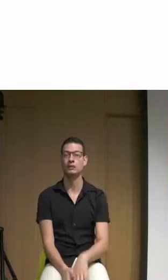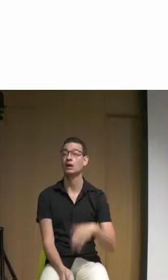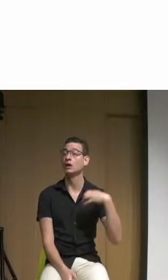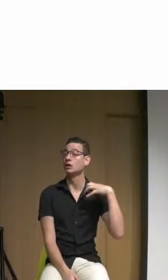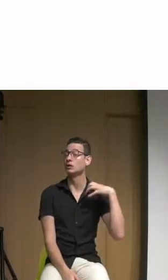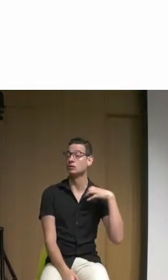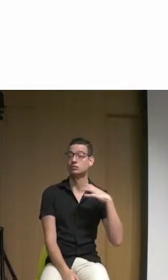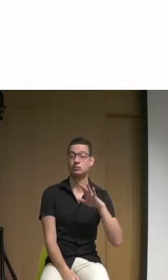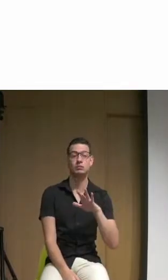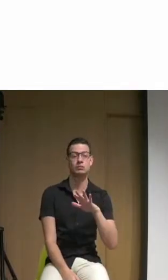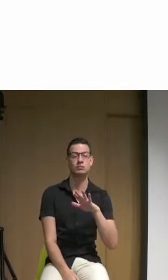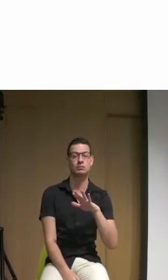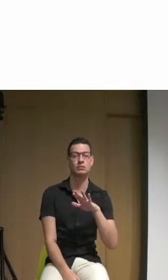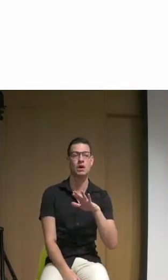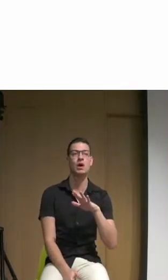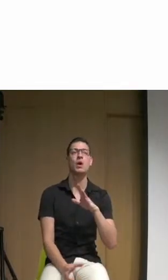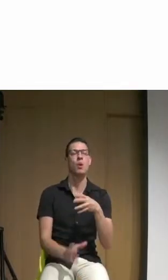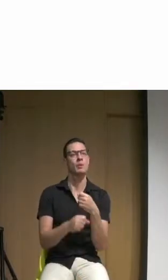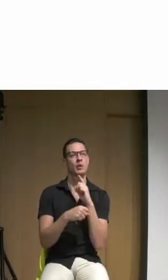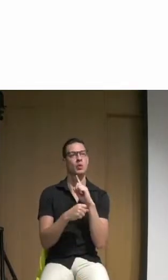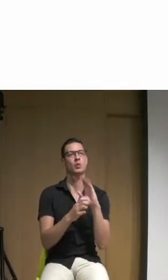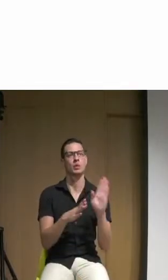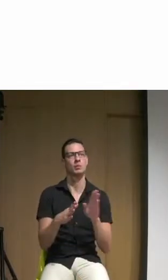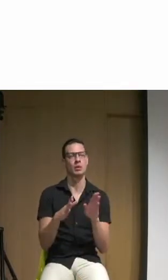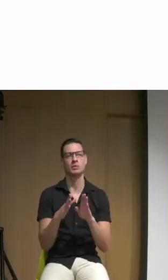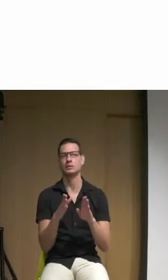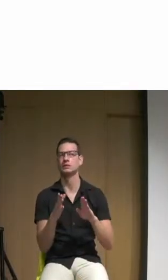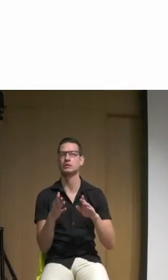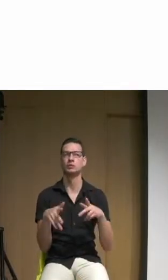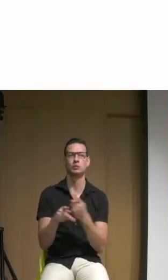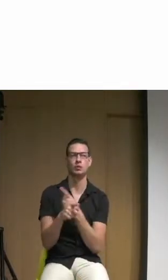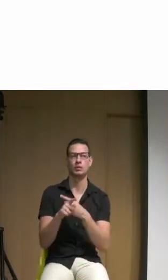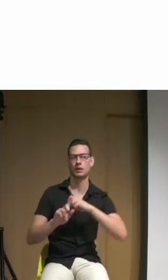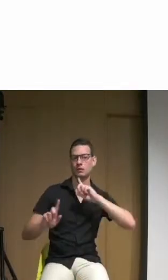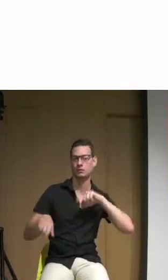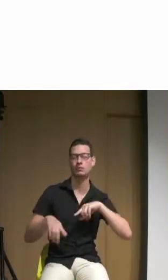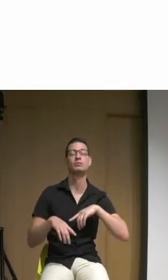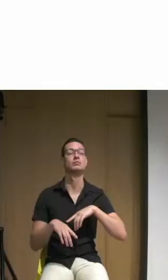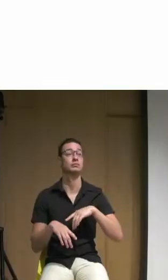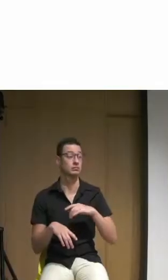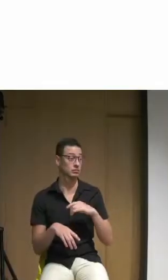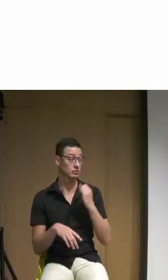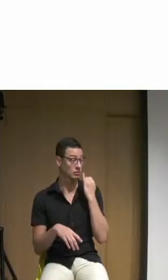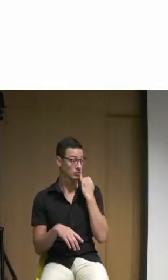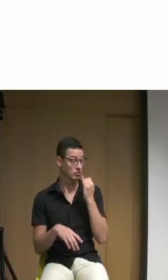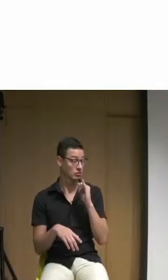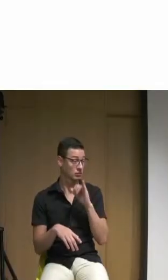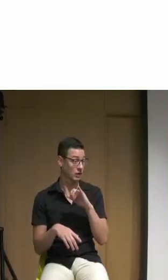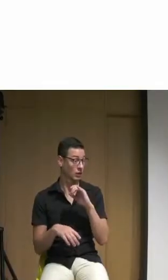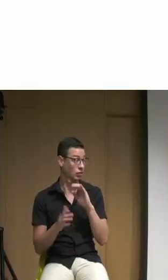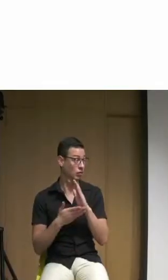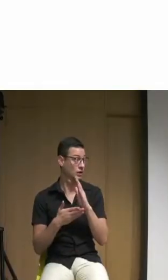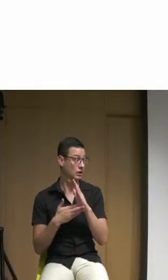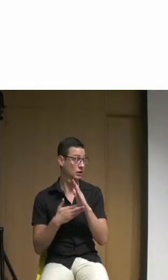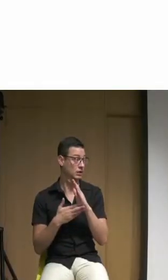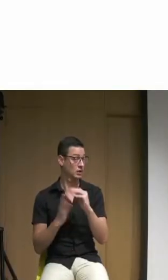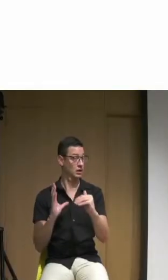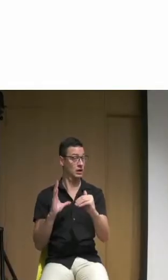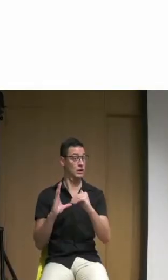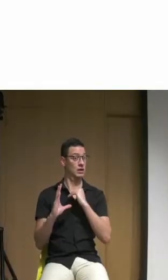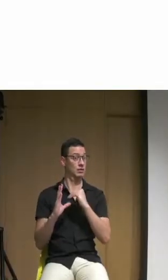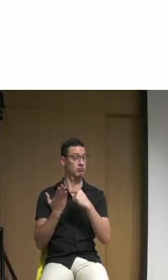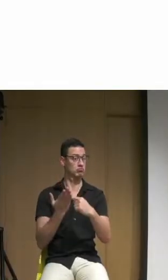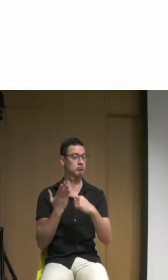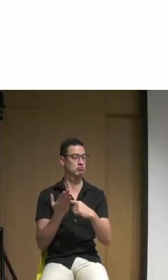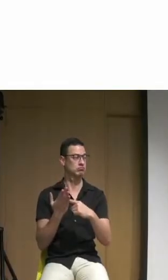Yes. to weigh in on that. Yes. If that is a topic that you cover, is that okay? Email discussion?